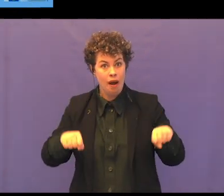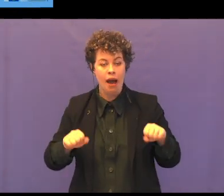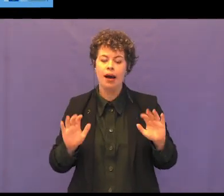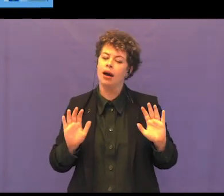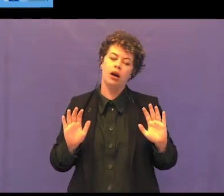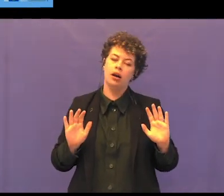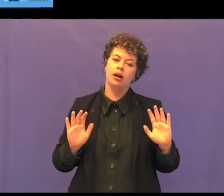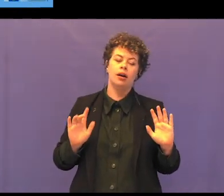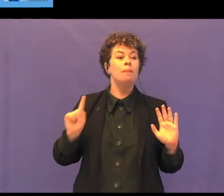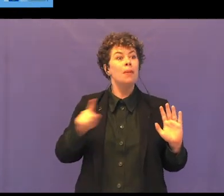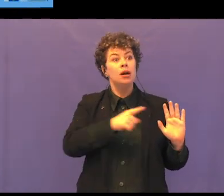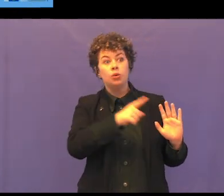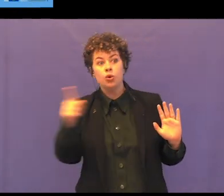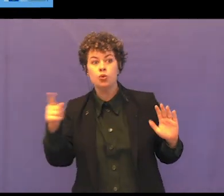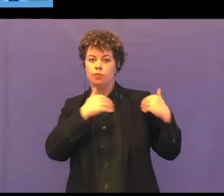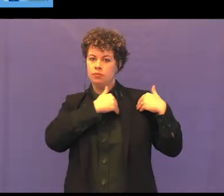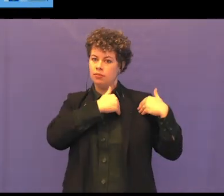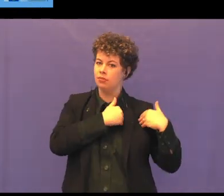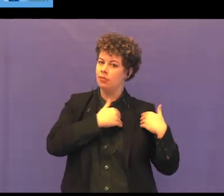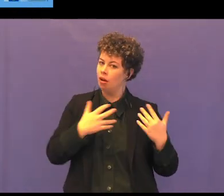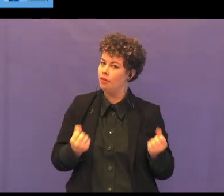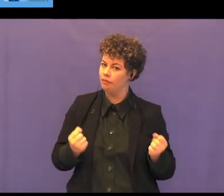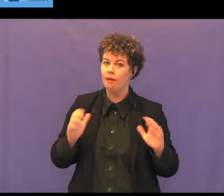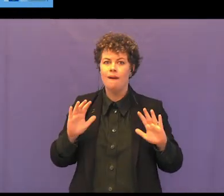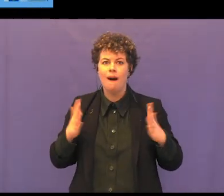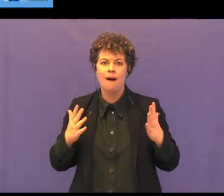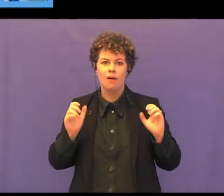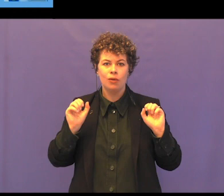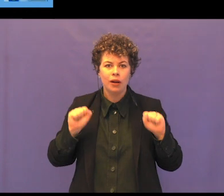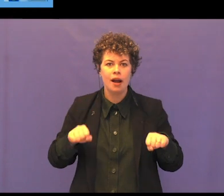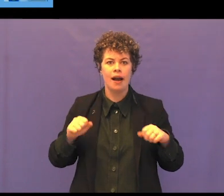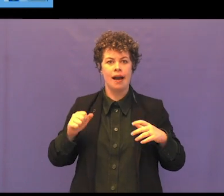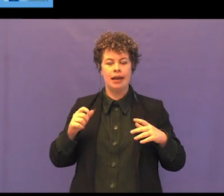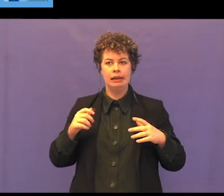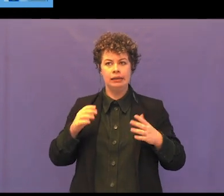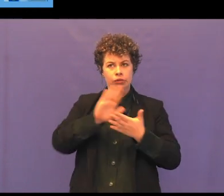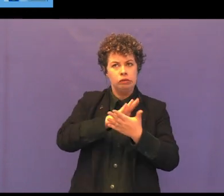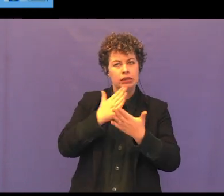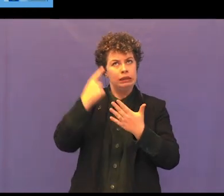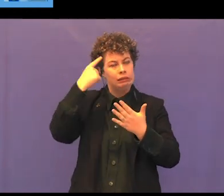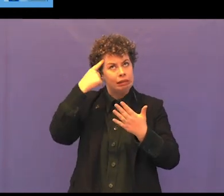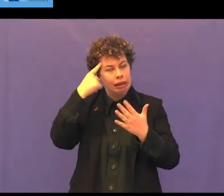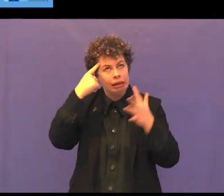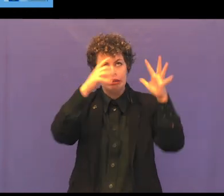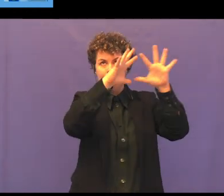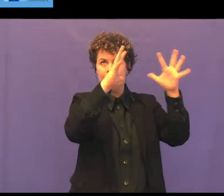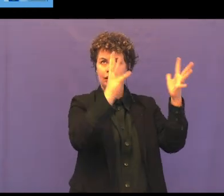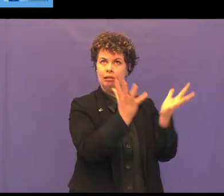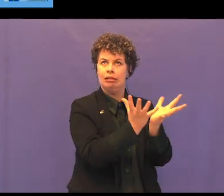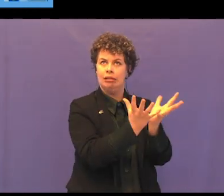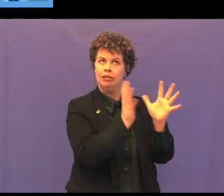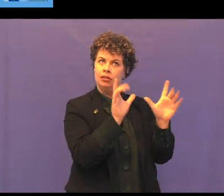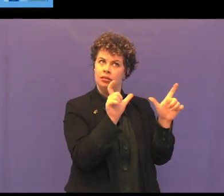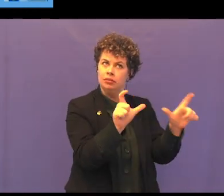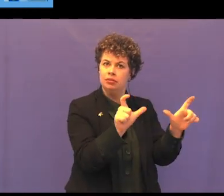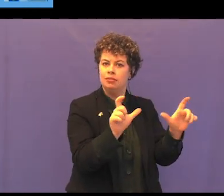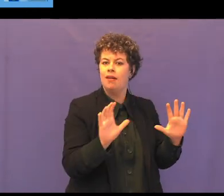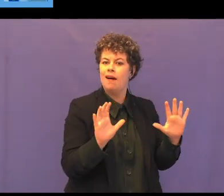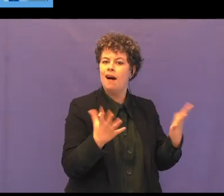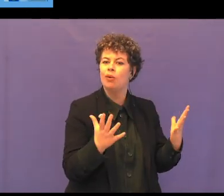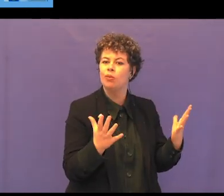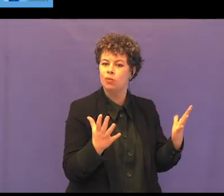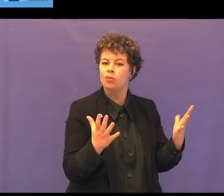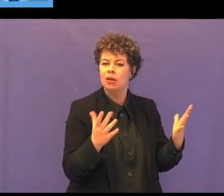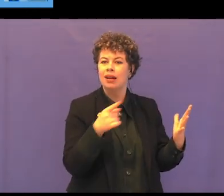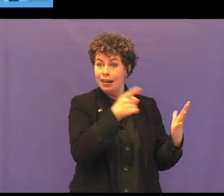restorative practices in terms of planetary outcomes. And this, if you like, is very